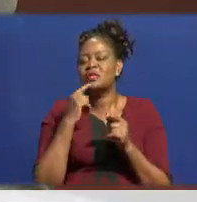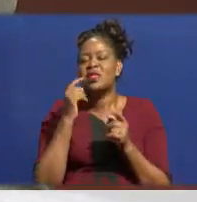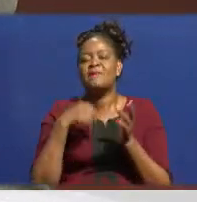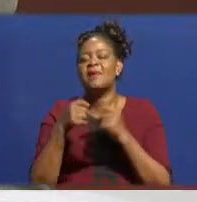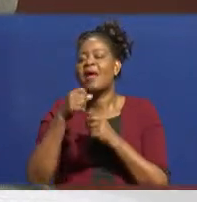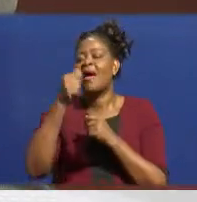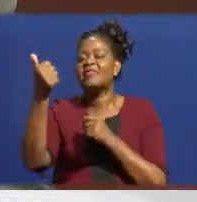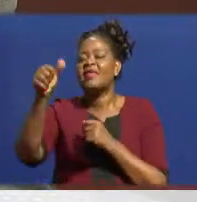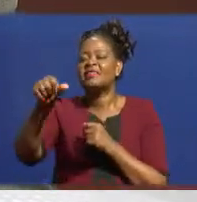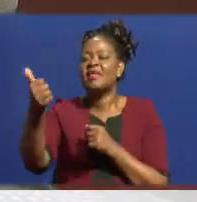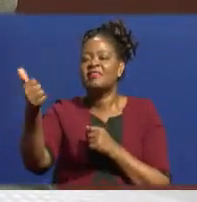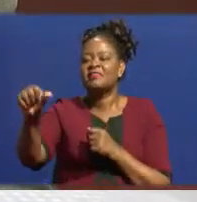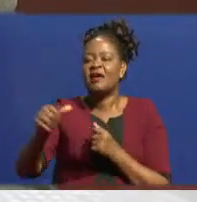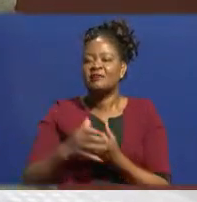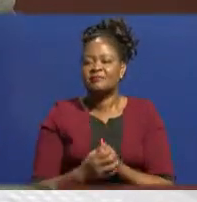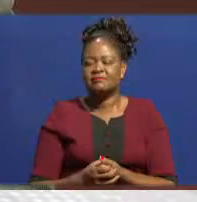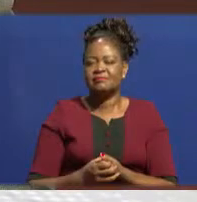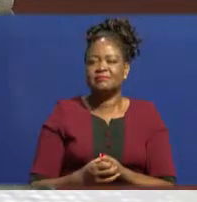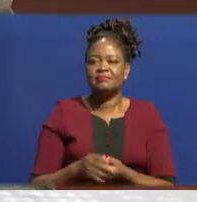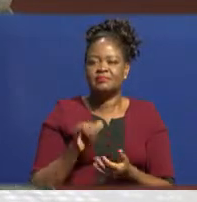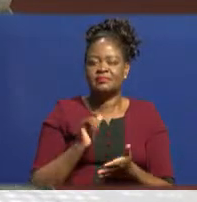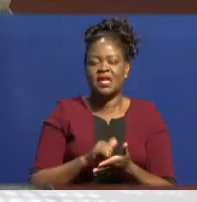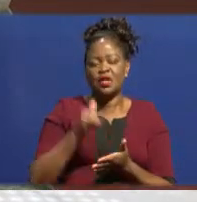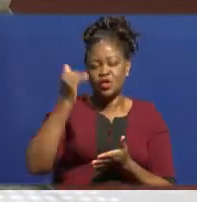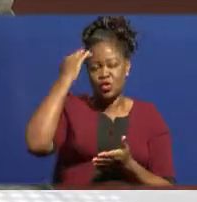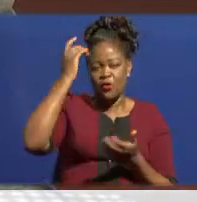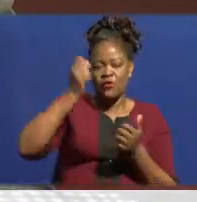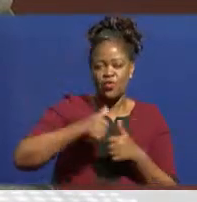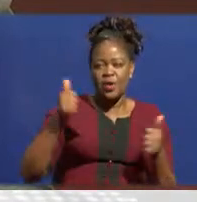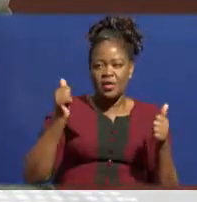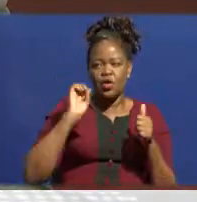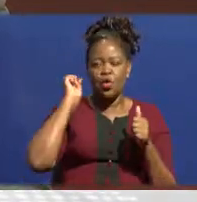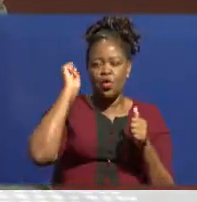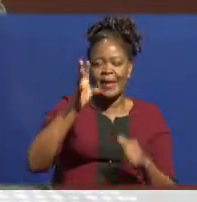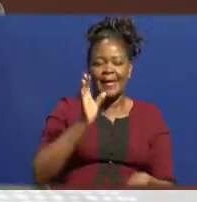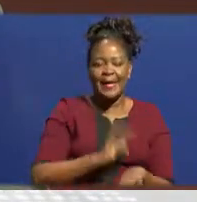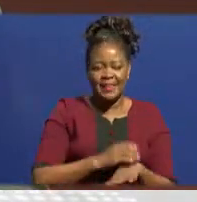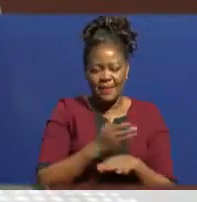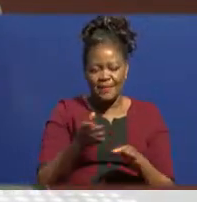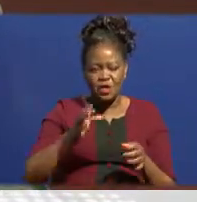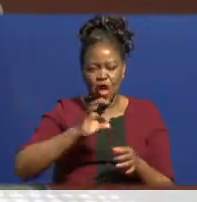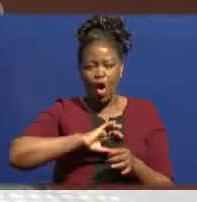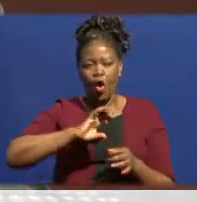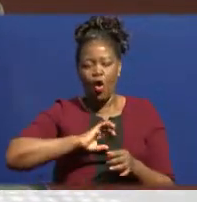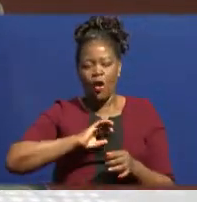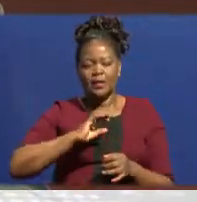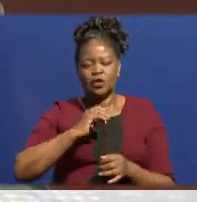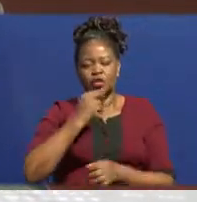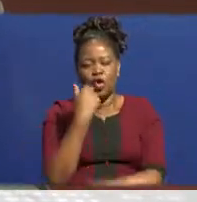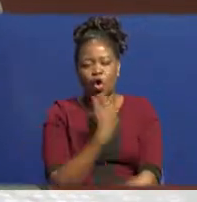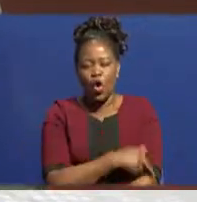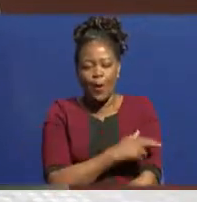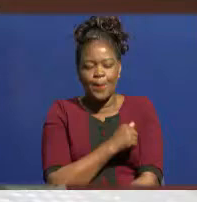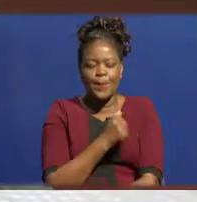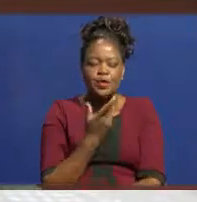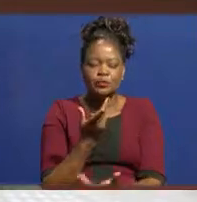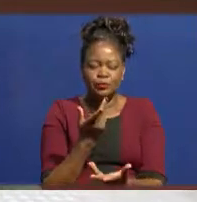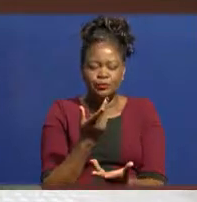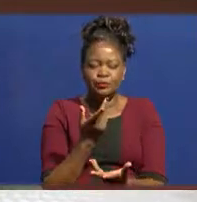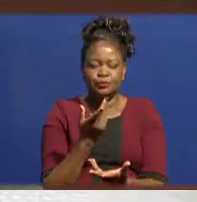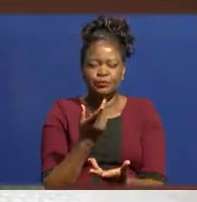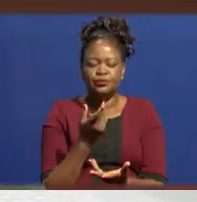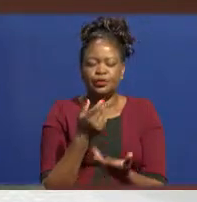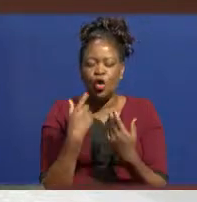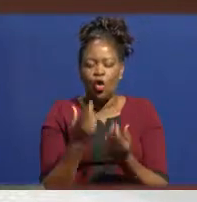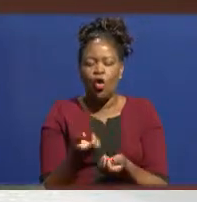tailored prescription that you know very well he'll going to find it in his own clinic or chemist. These are the things